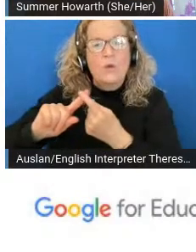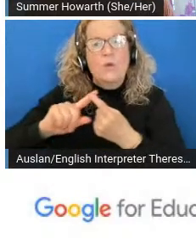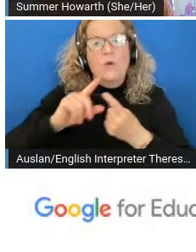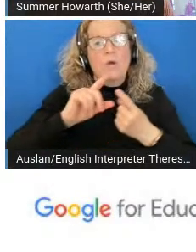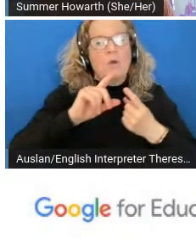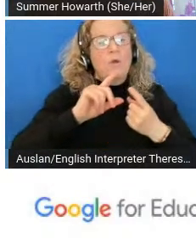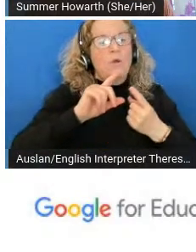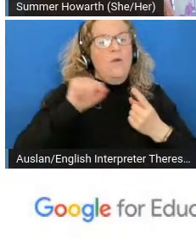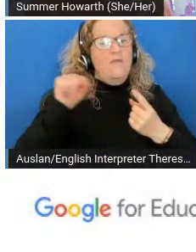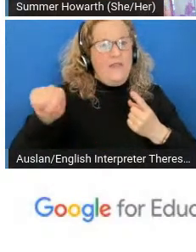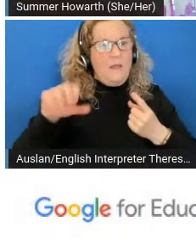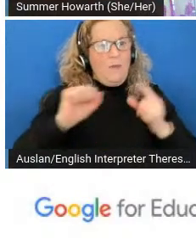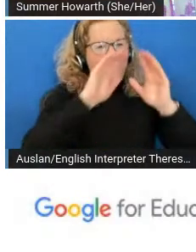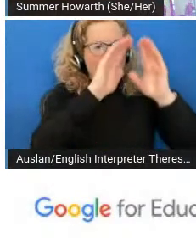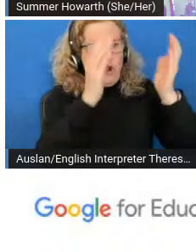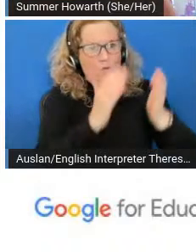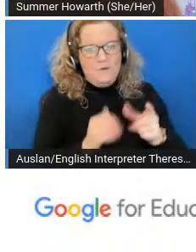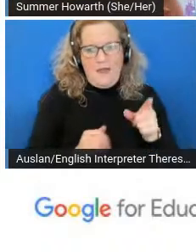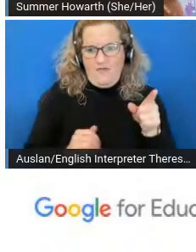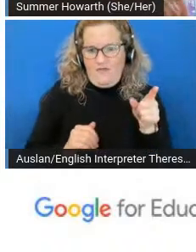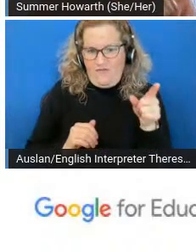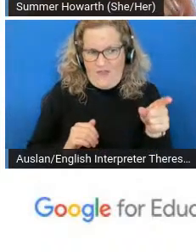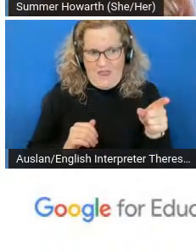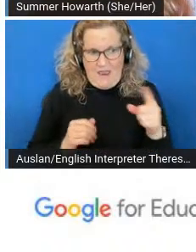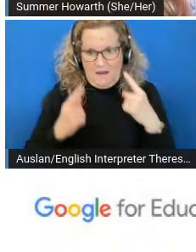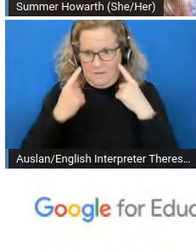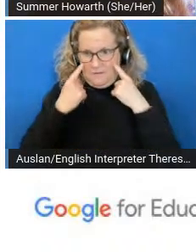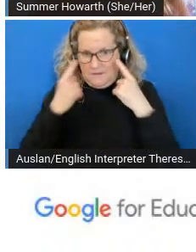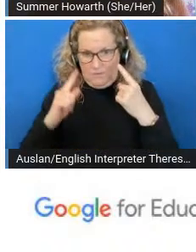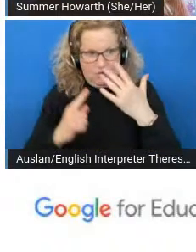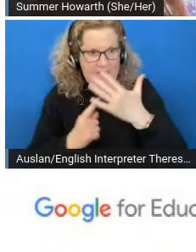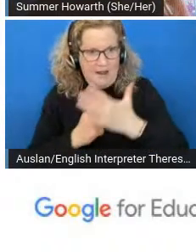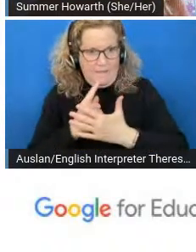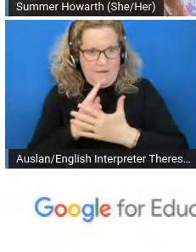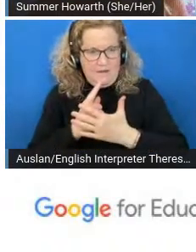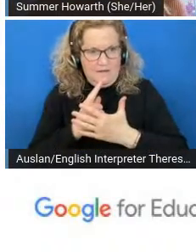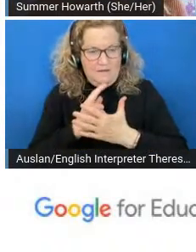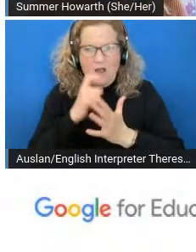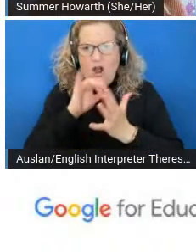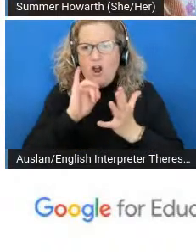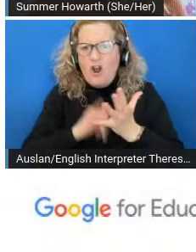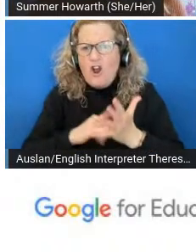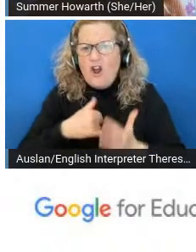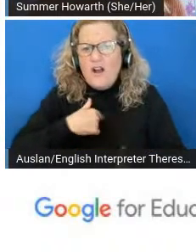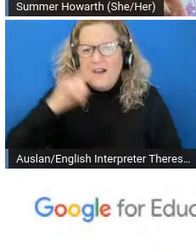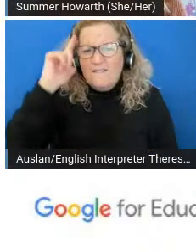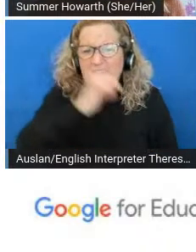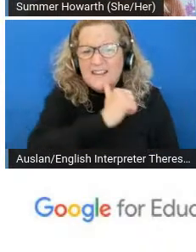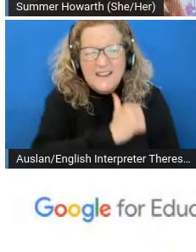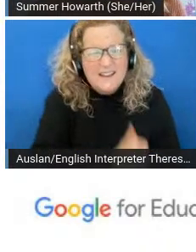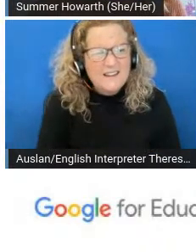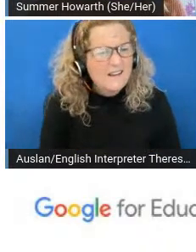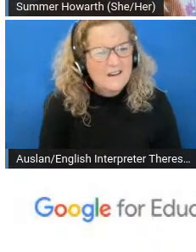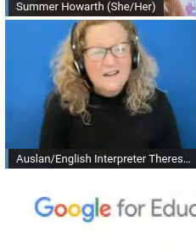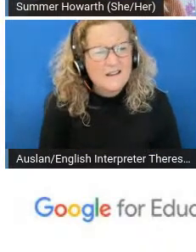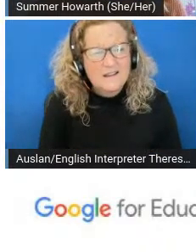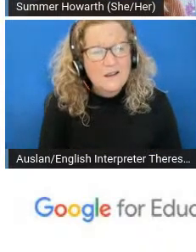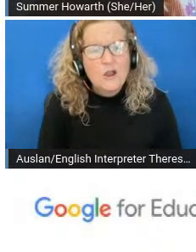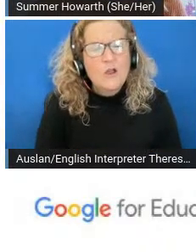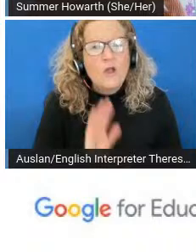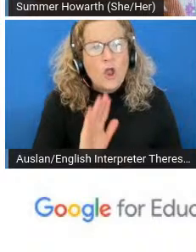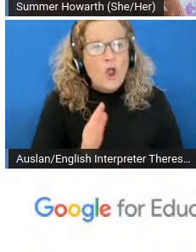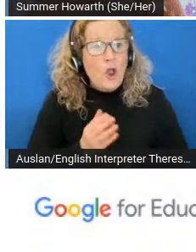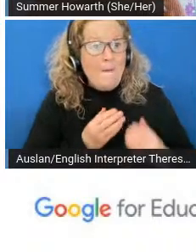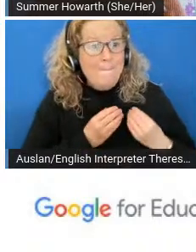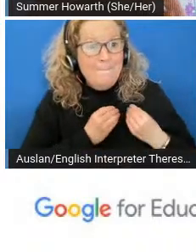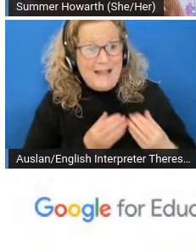sculpture. Now let's see what happens. And I'm like, I love that. So her passion she's brought to something